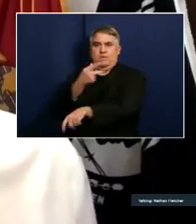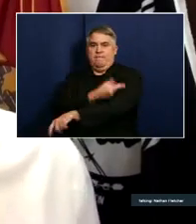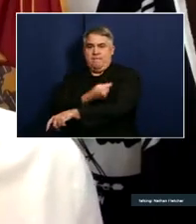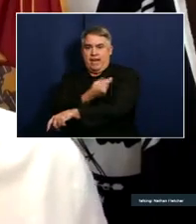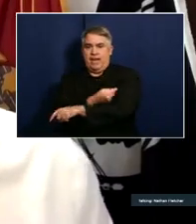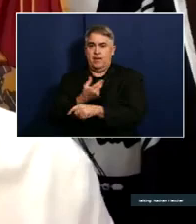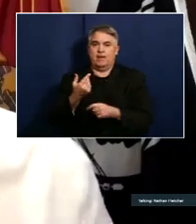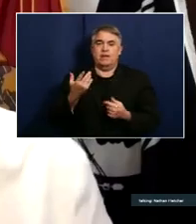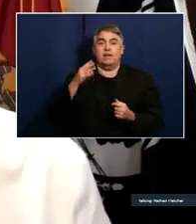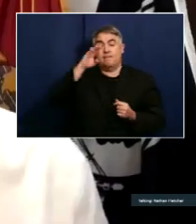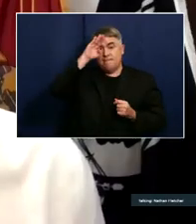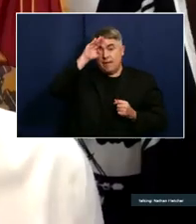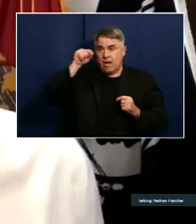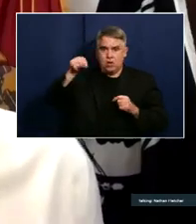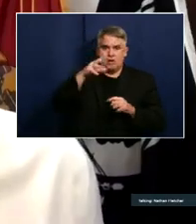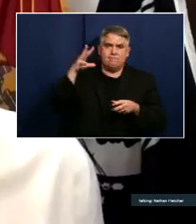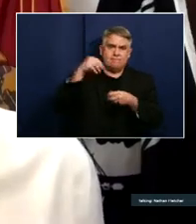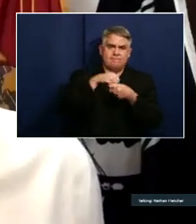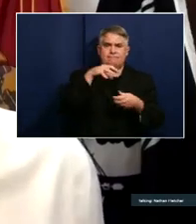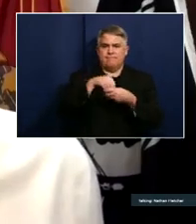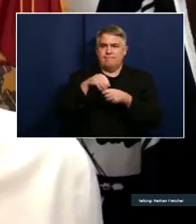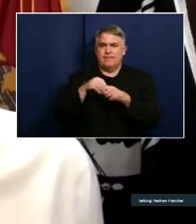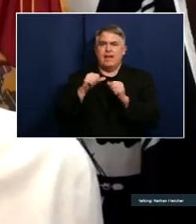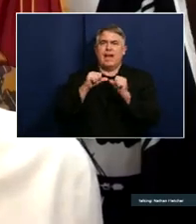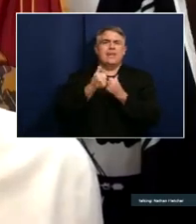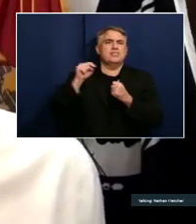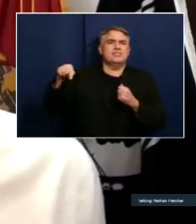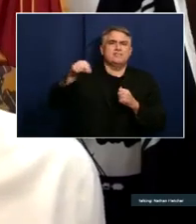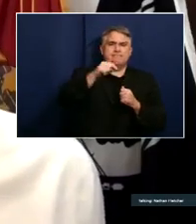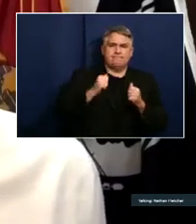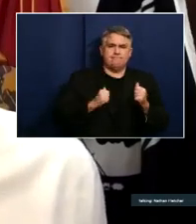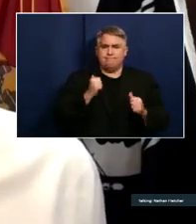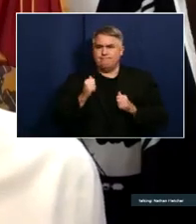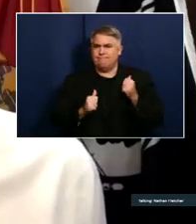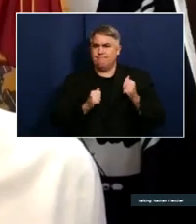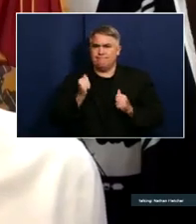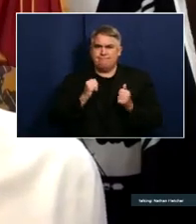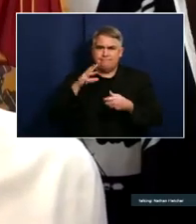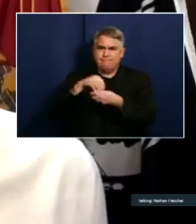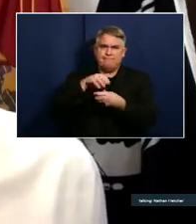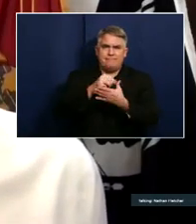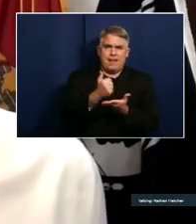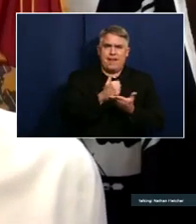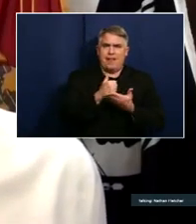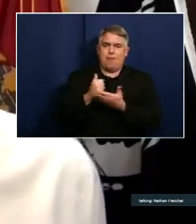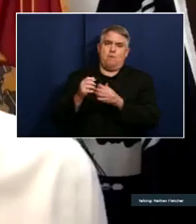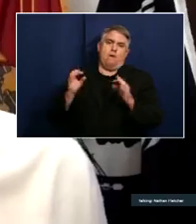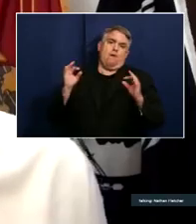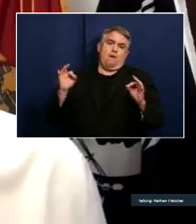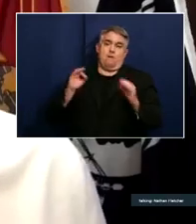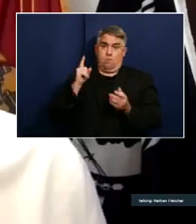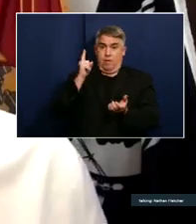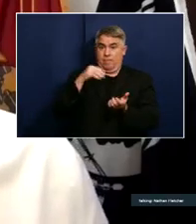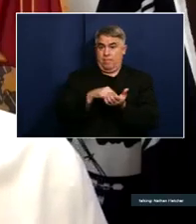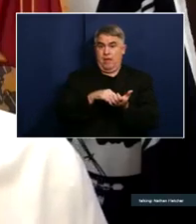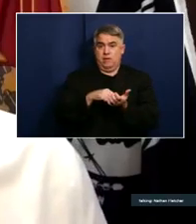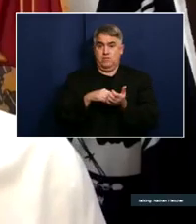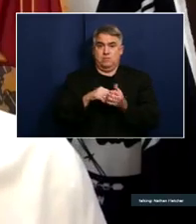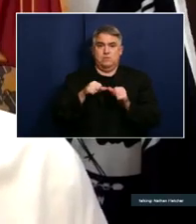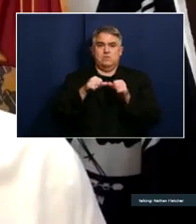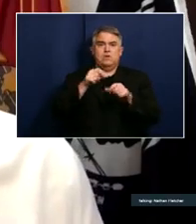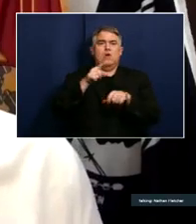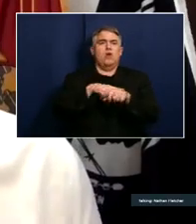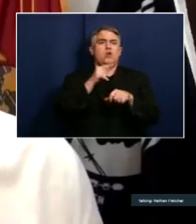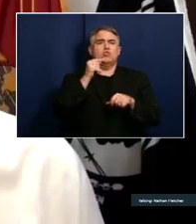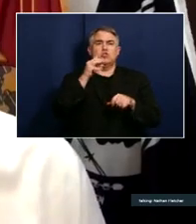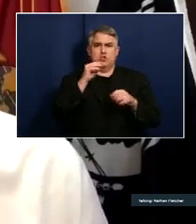County have been great partners, now visiting well over 1,000 of our long-term care facilities, mobile teams that are beginning to go to